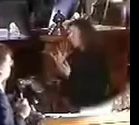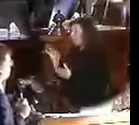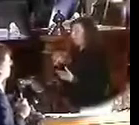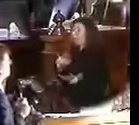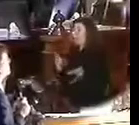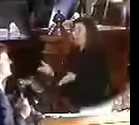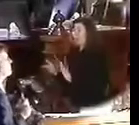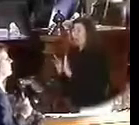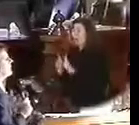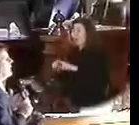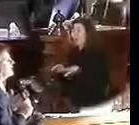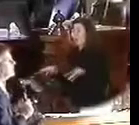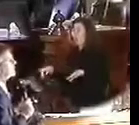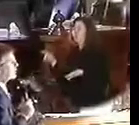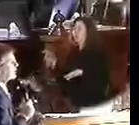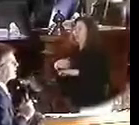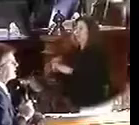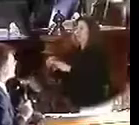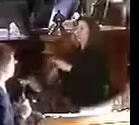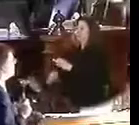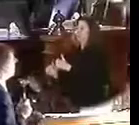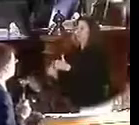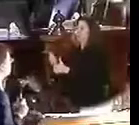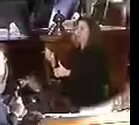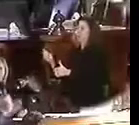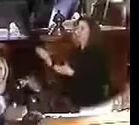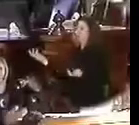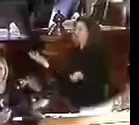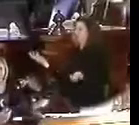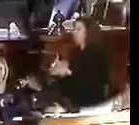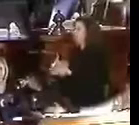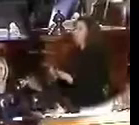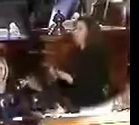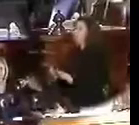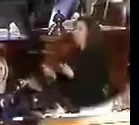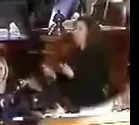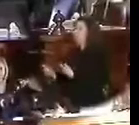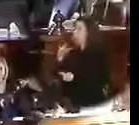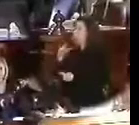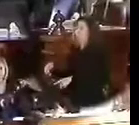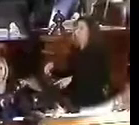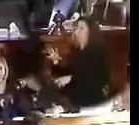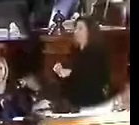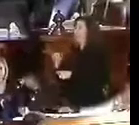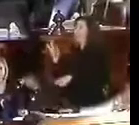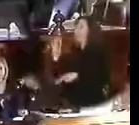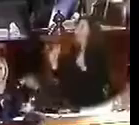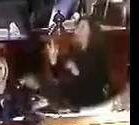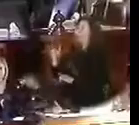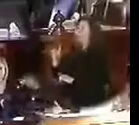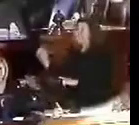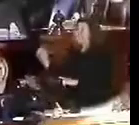the floor, we should have a simple majority. It doesn't make any difference which party's in power. If the people of Texas have